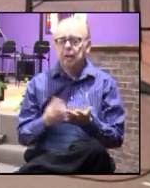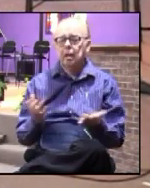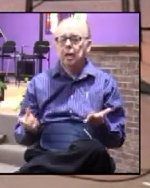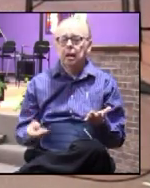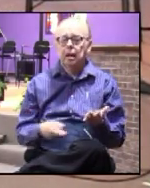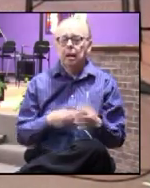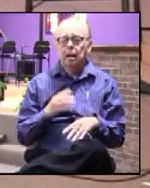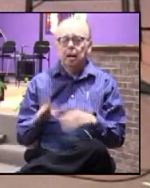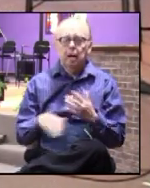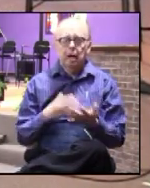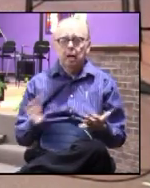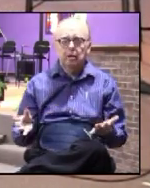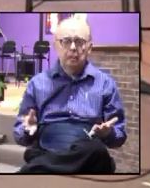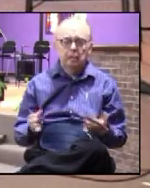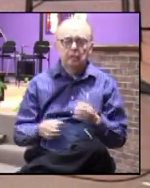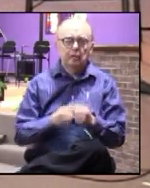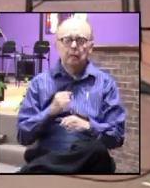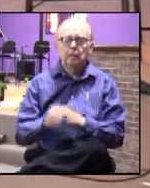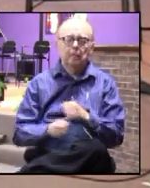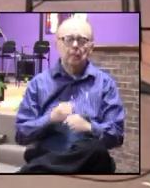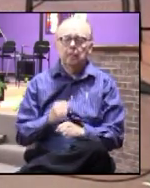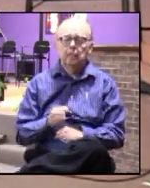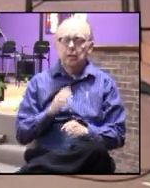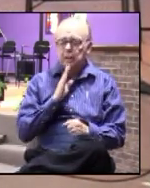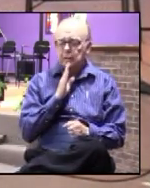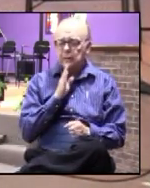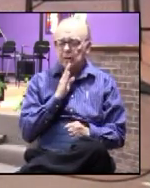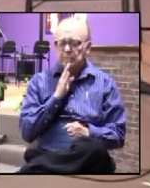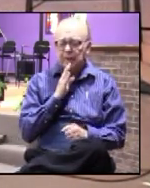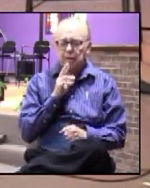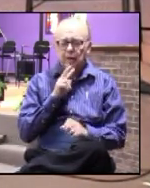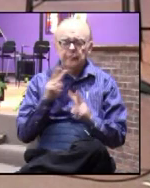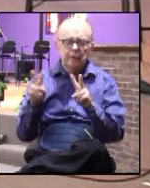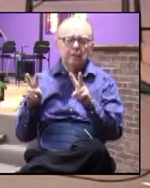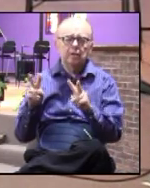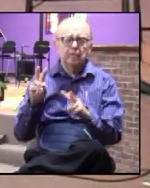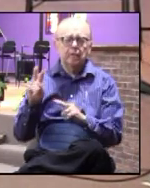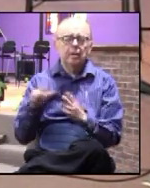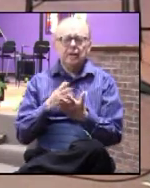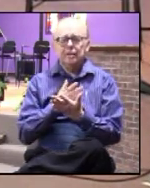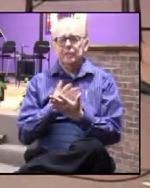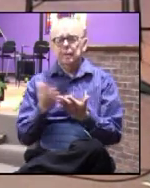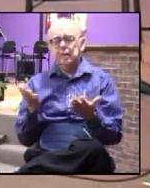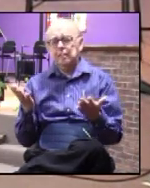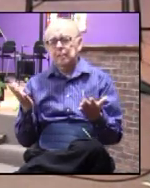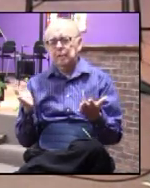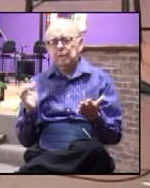we did our yearly thing where we talked about the vision and some of the things that